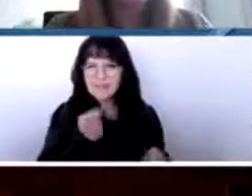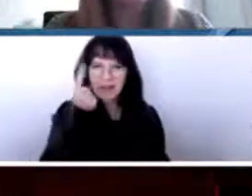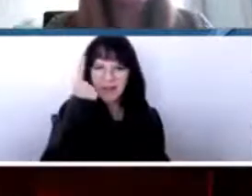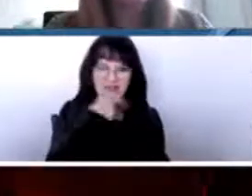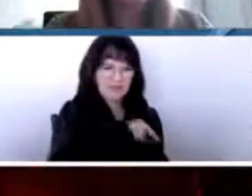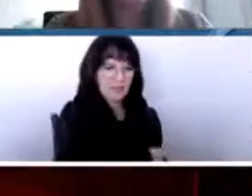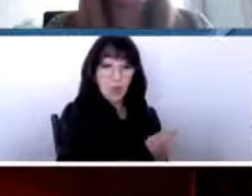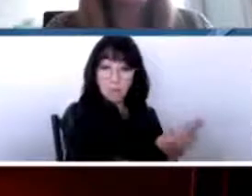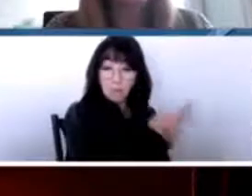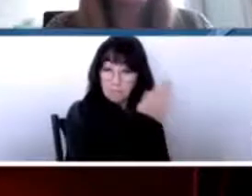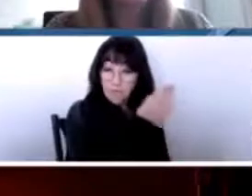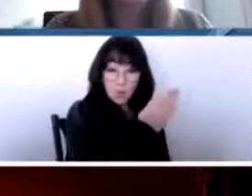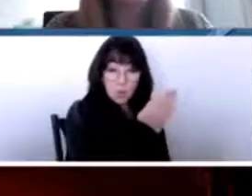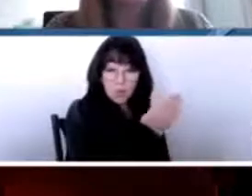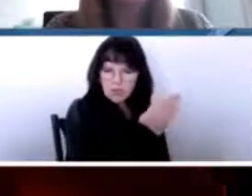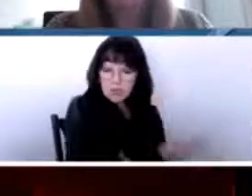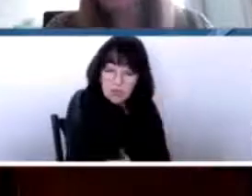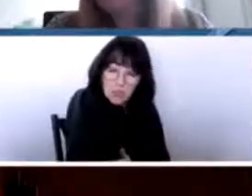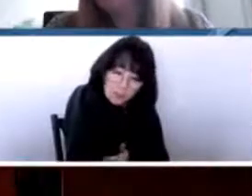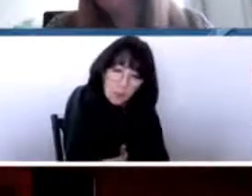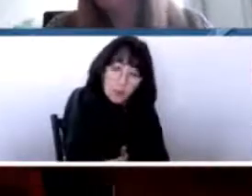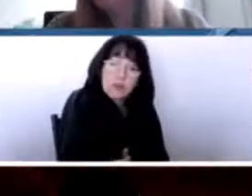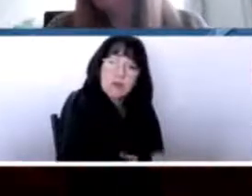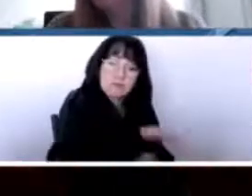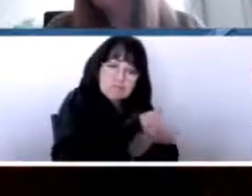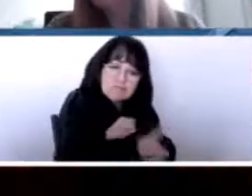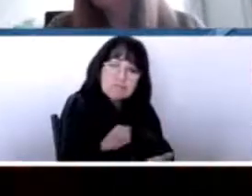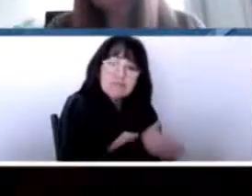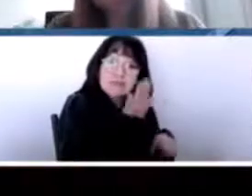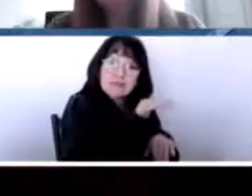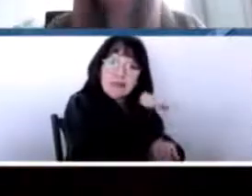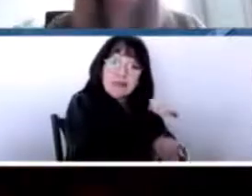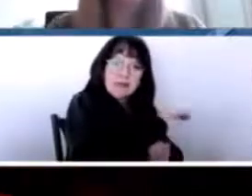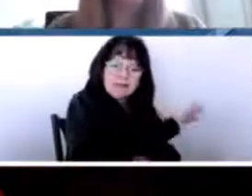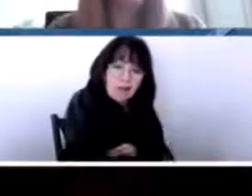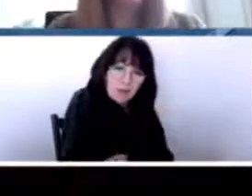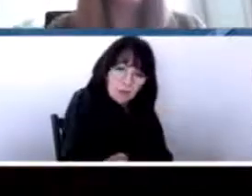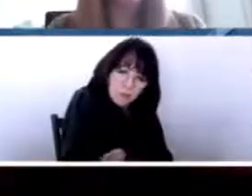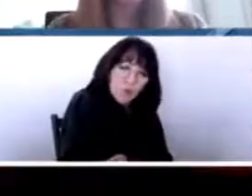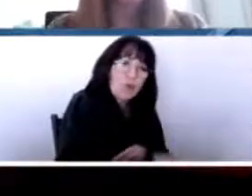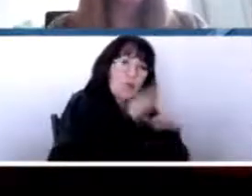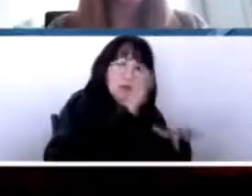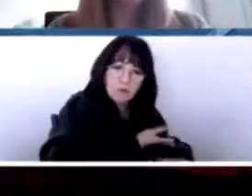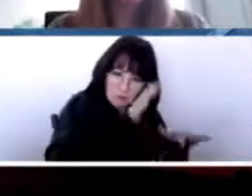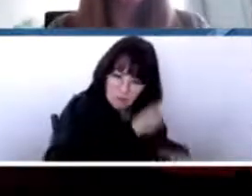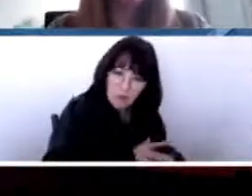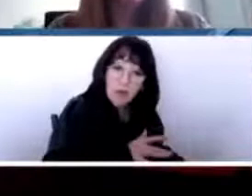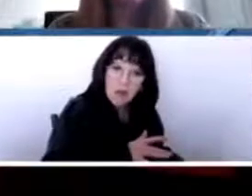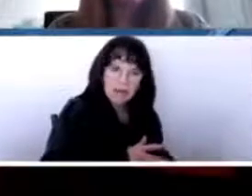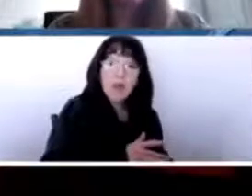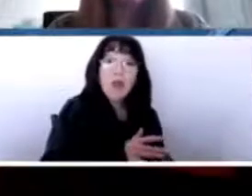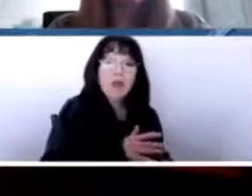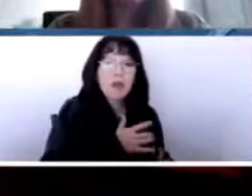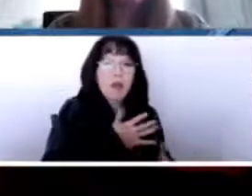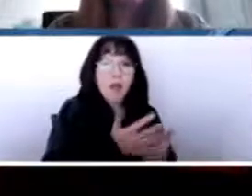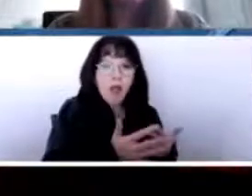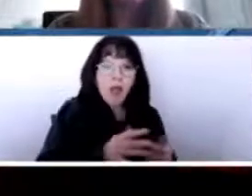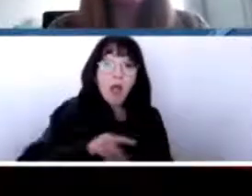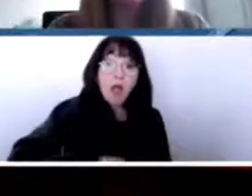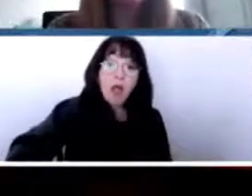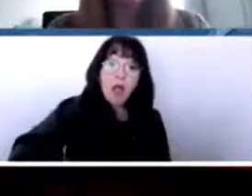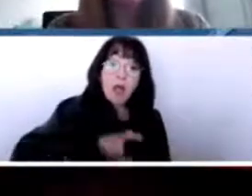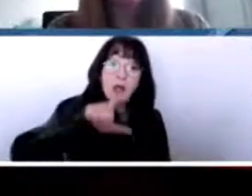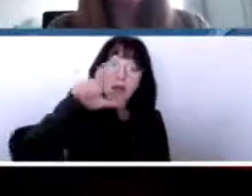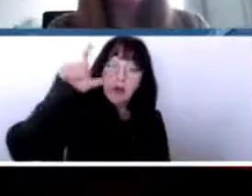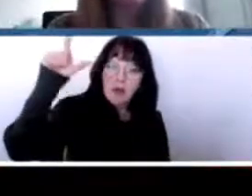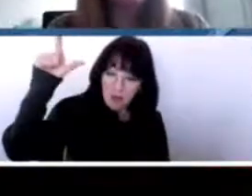sunset. We did the delay today in Sussex and Kent County to give DelDOT crews a little bit more open road and time to work.